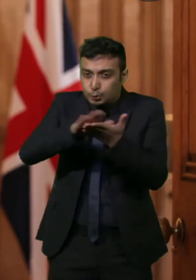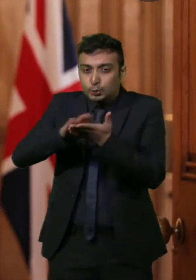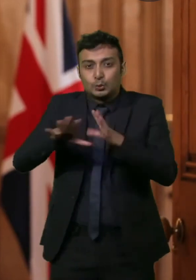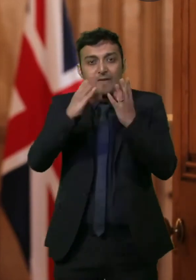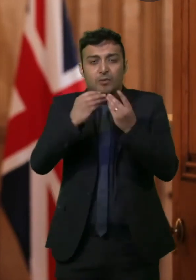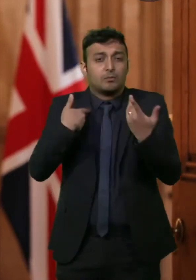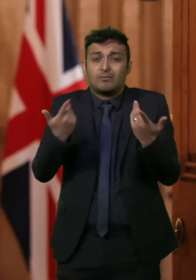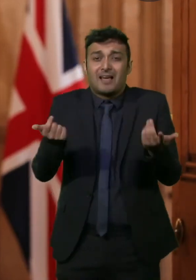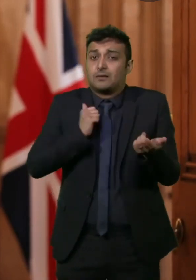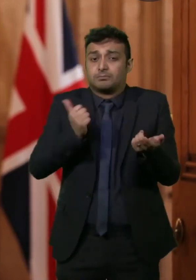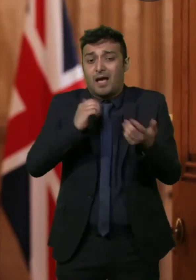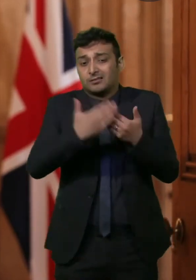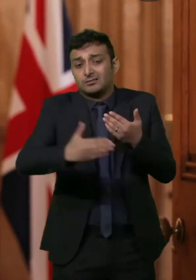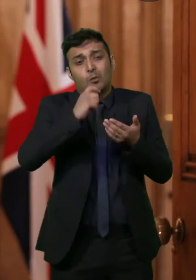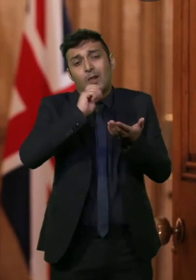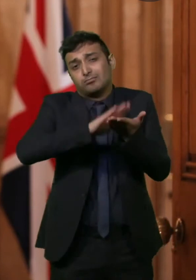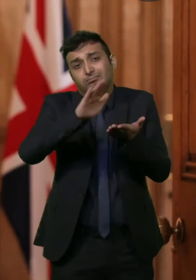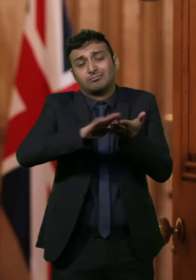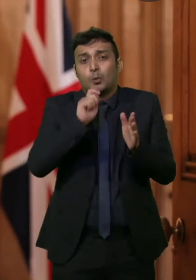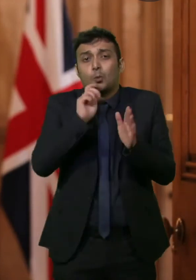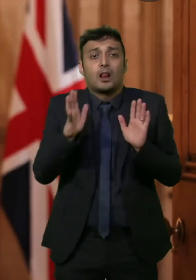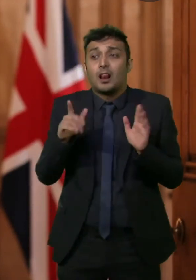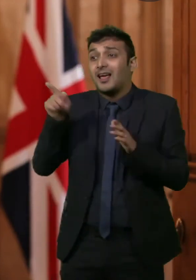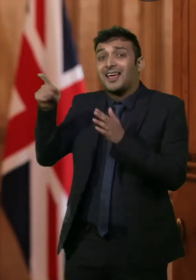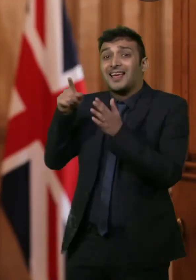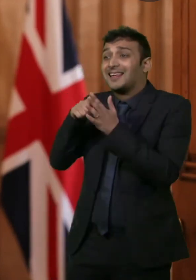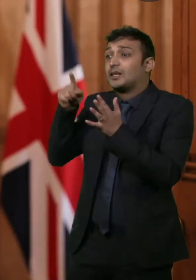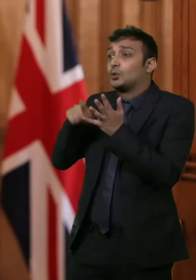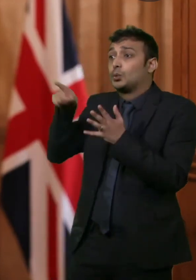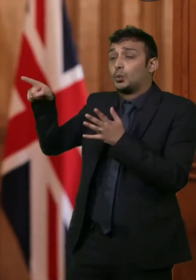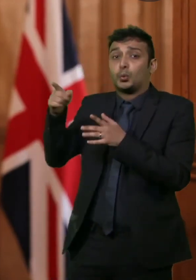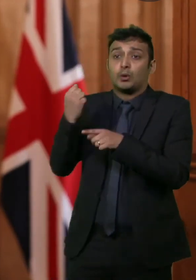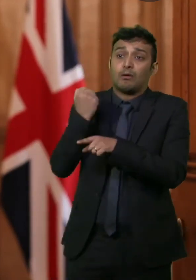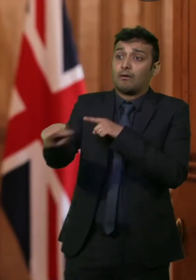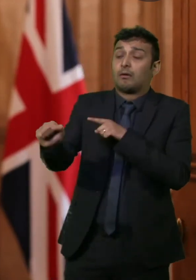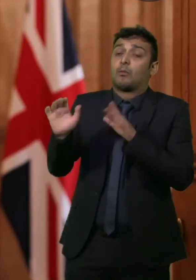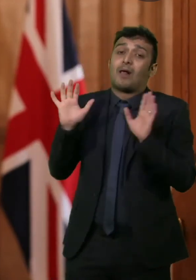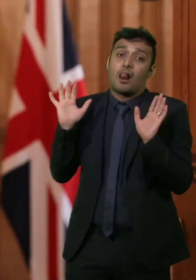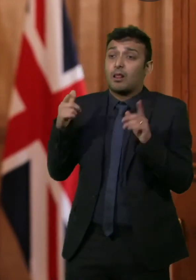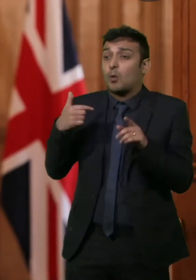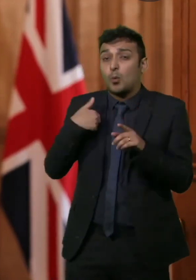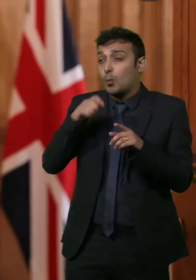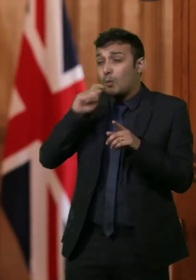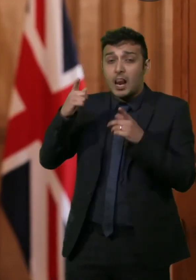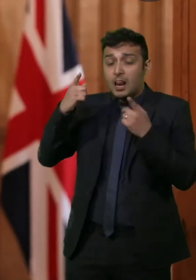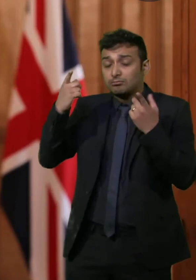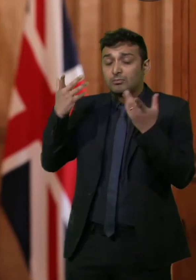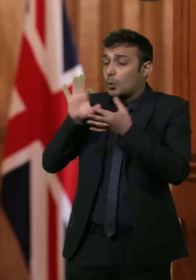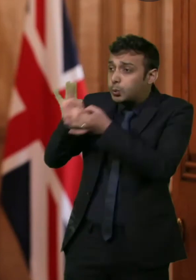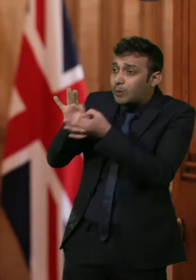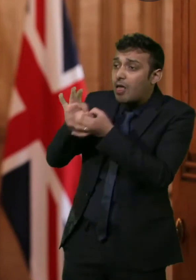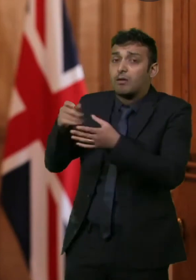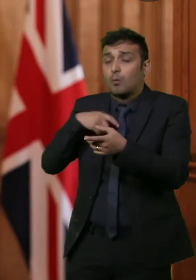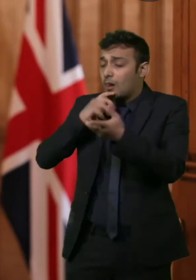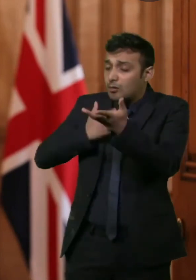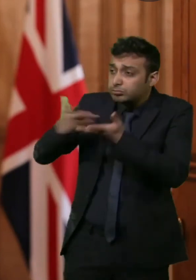to that, with goodwill and with imagination, and that's what we intend to bring to it, and I'm sure that